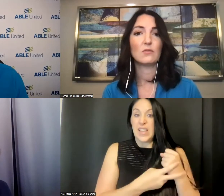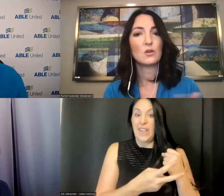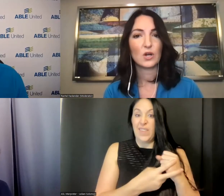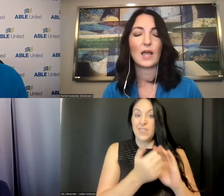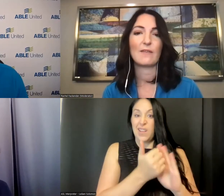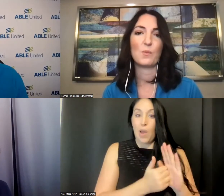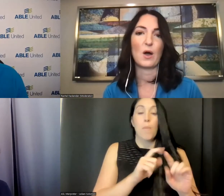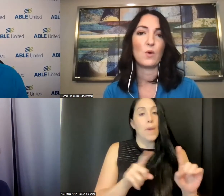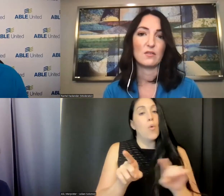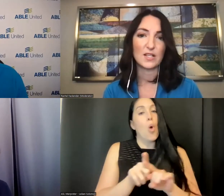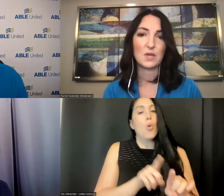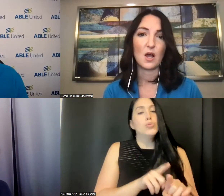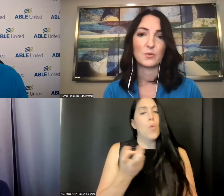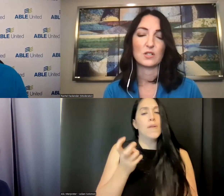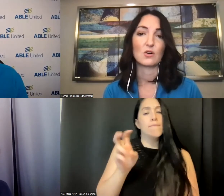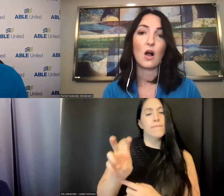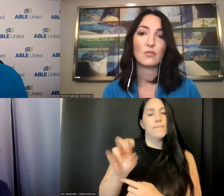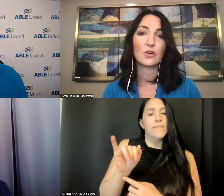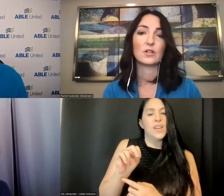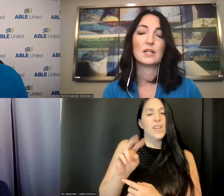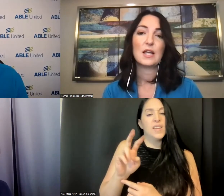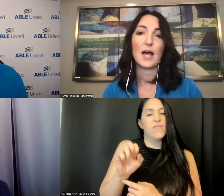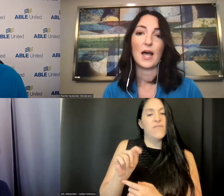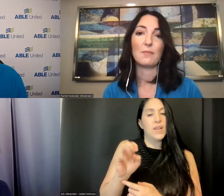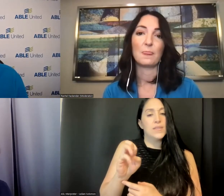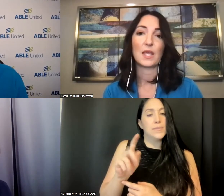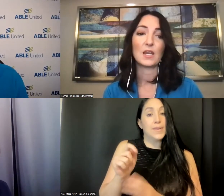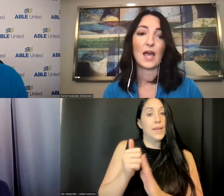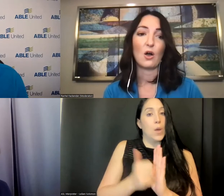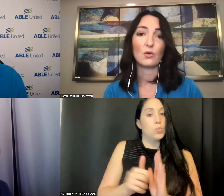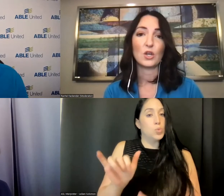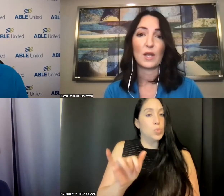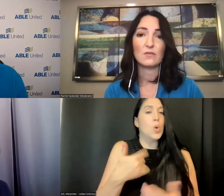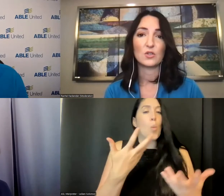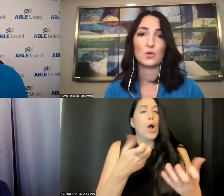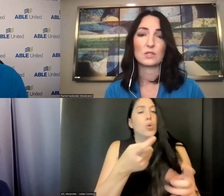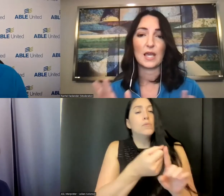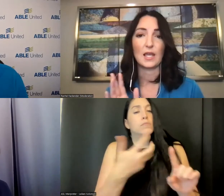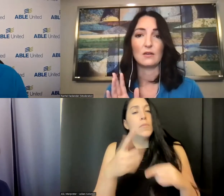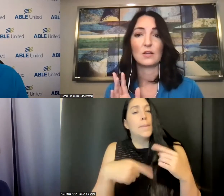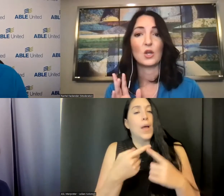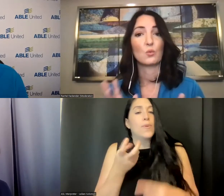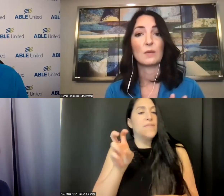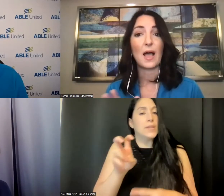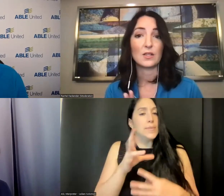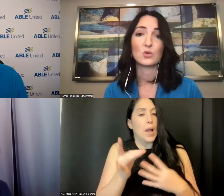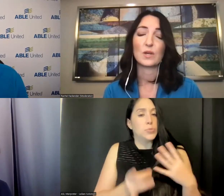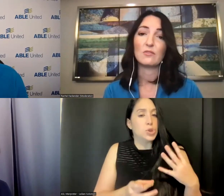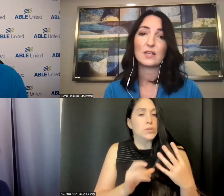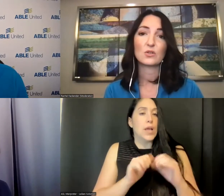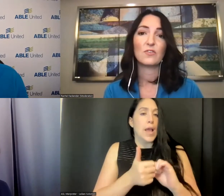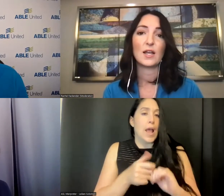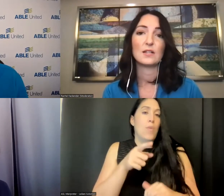bit, very high level about what investment options are offered, and how, individuals can, rebalance